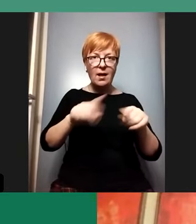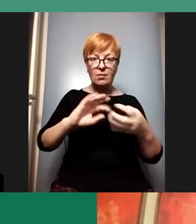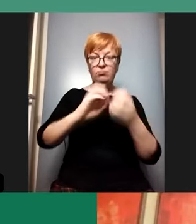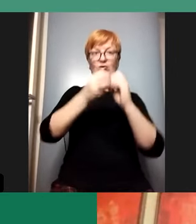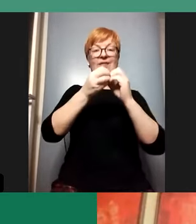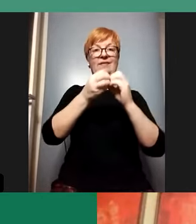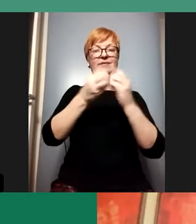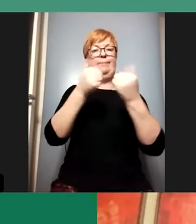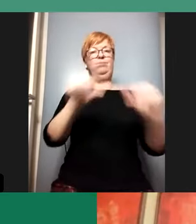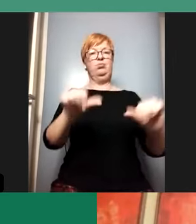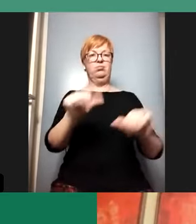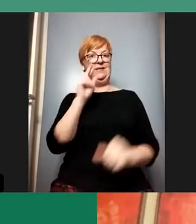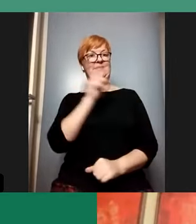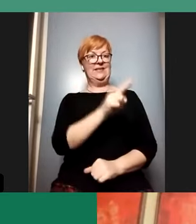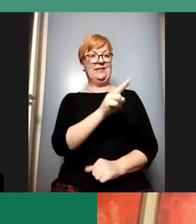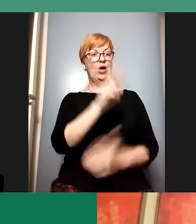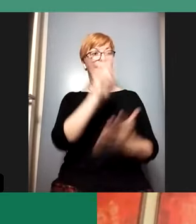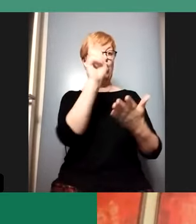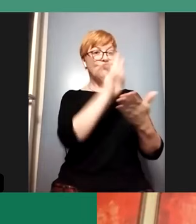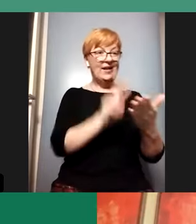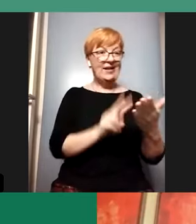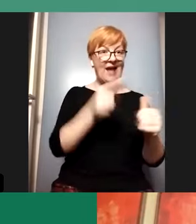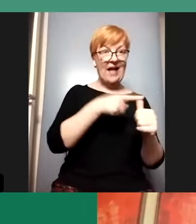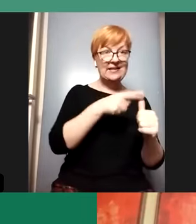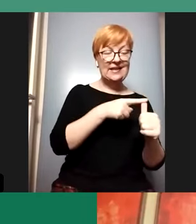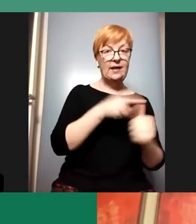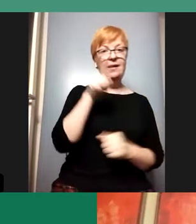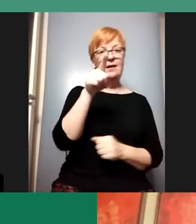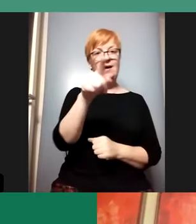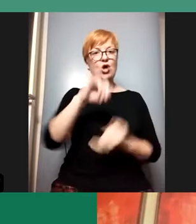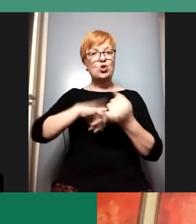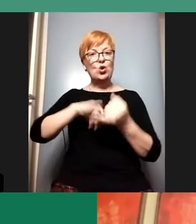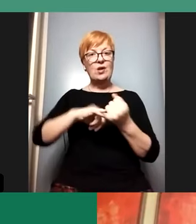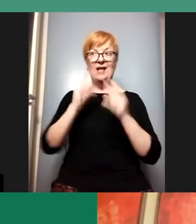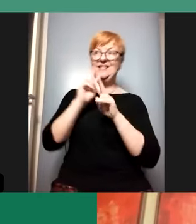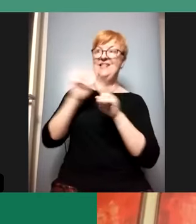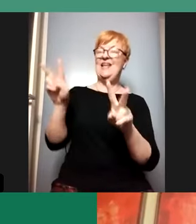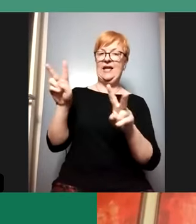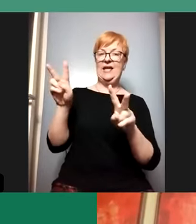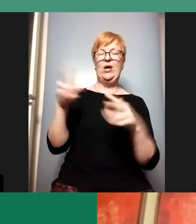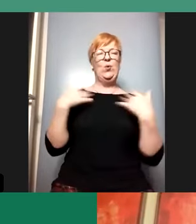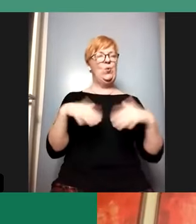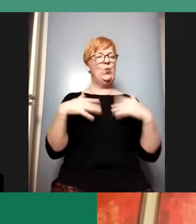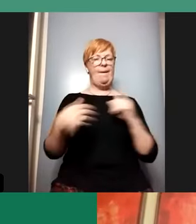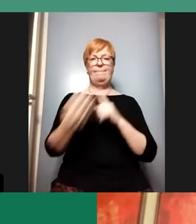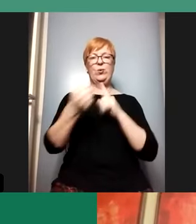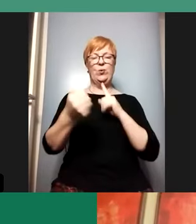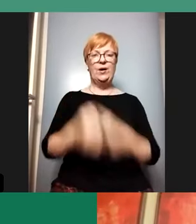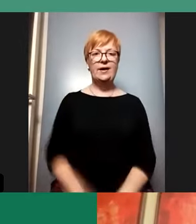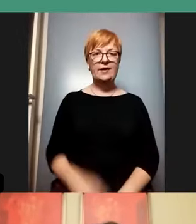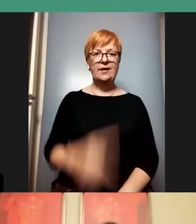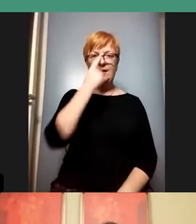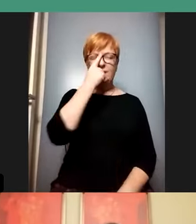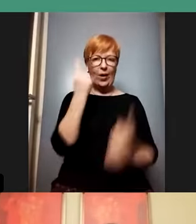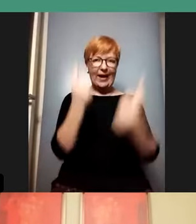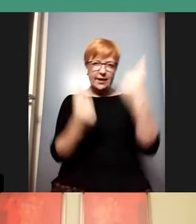it's what we read and what we can hear. And with you, Sonia, it's what we can see. So how does each other's work